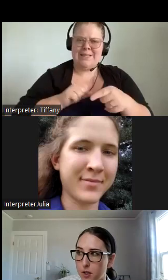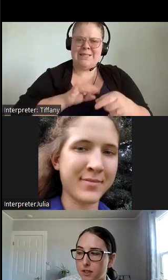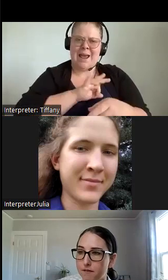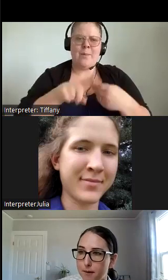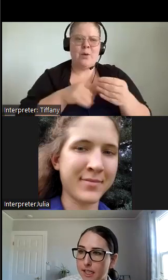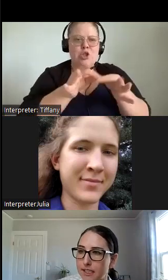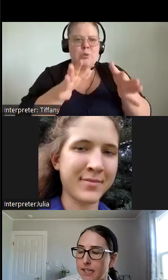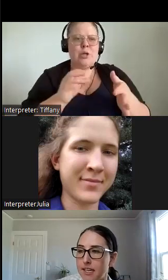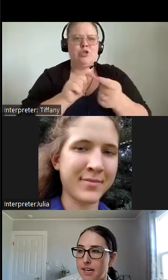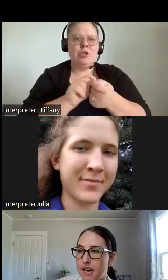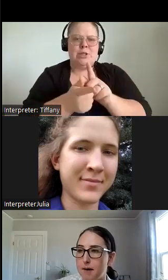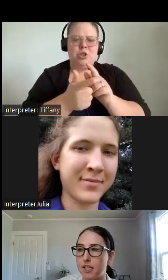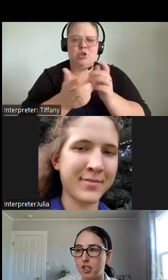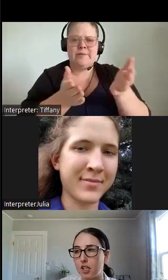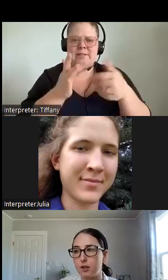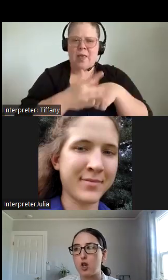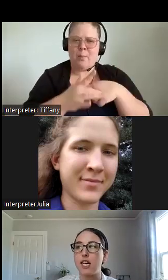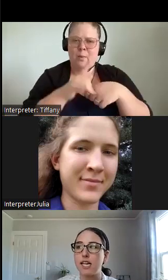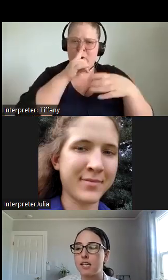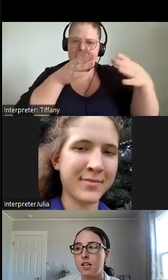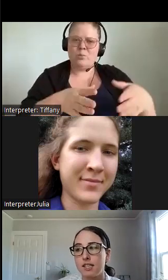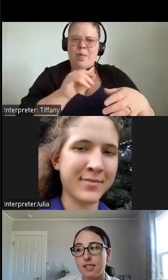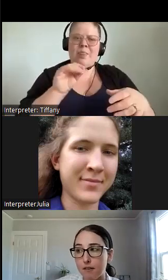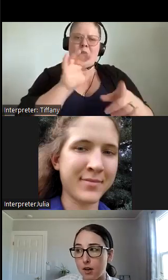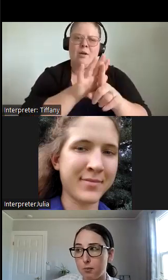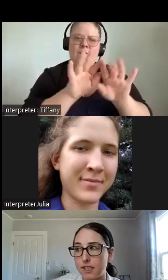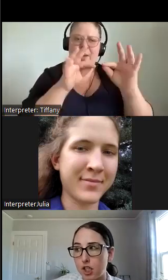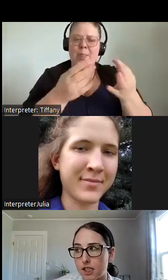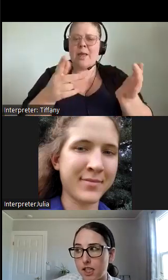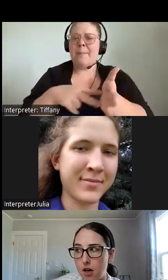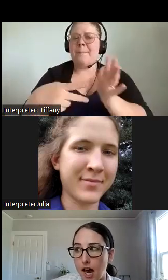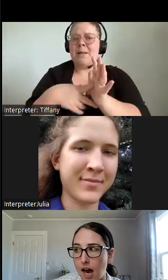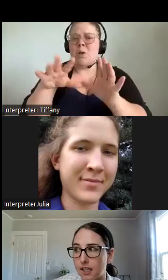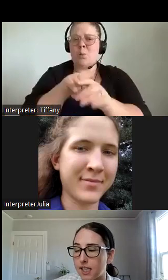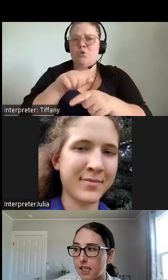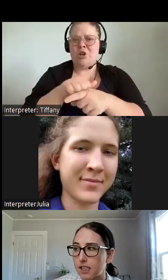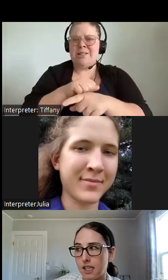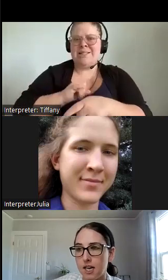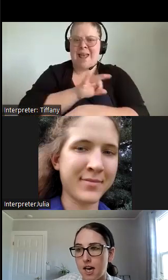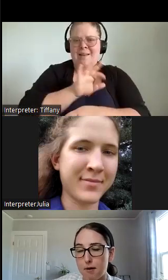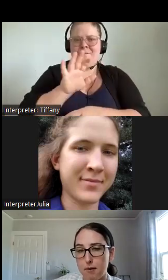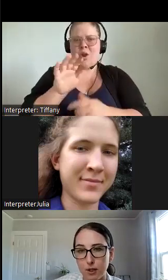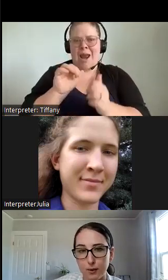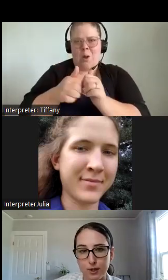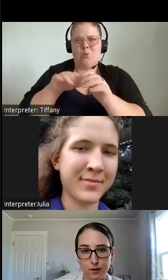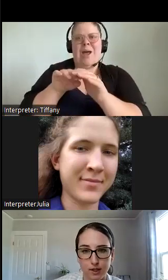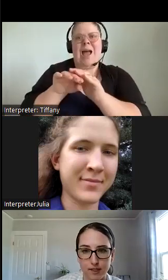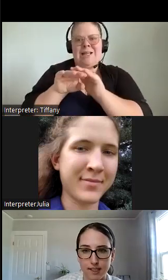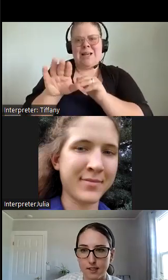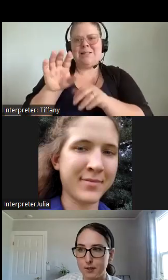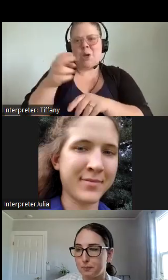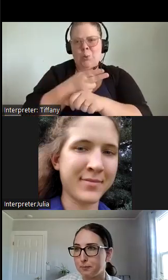to individuals and families. And it should include training staff on the procedures and how to access and use